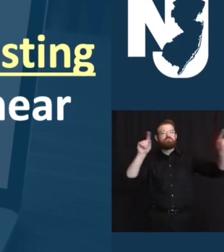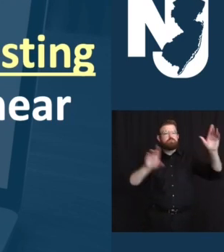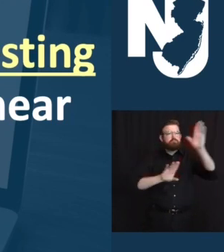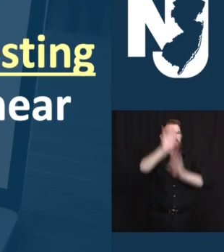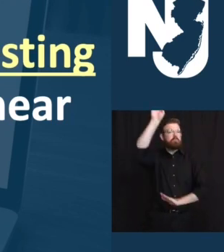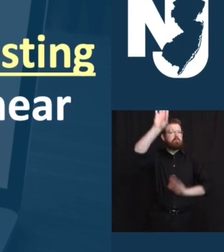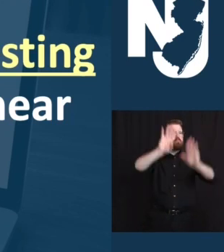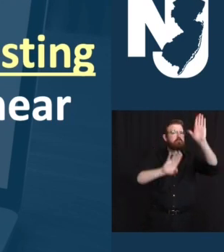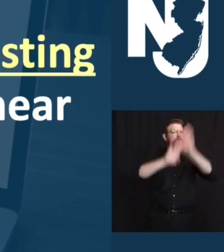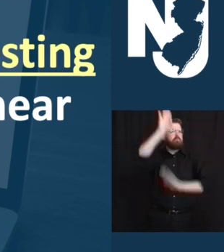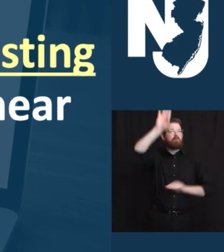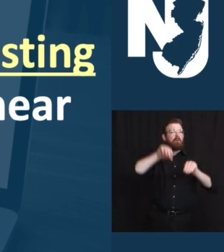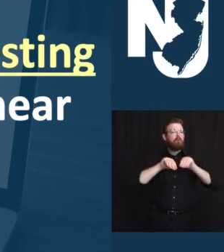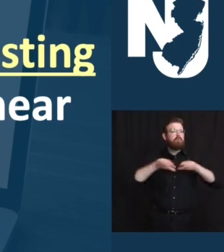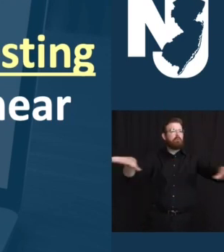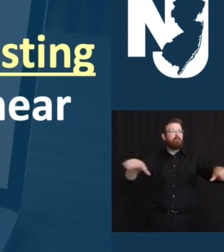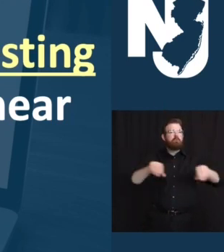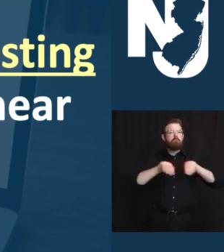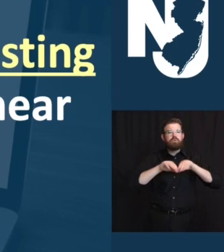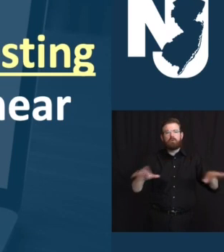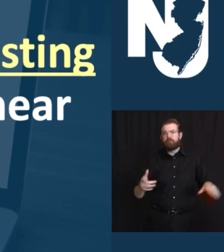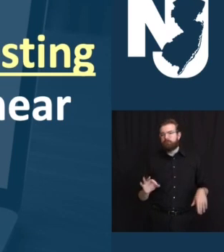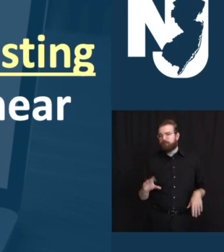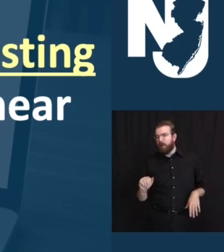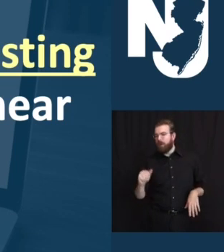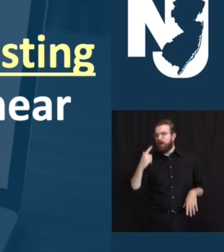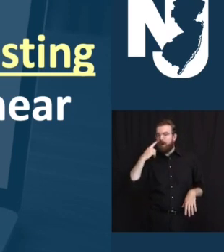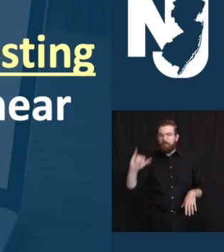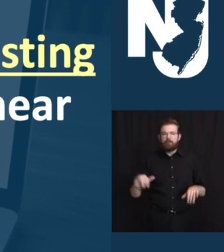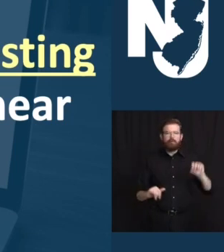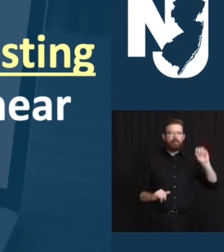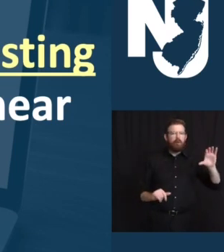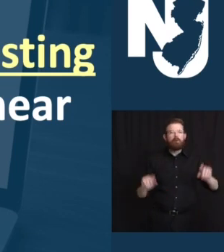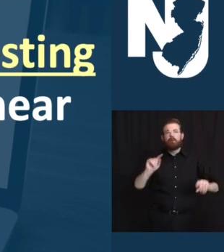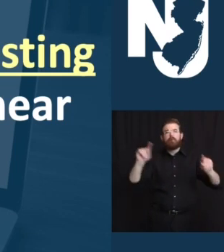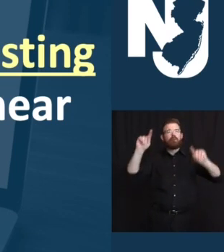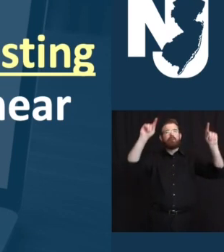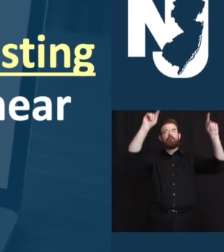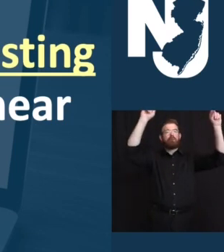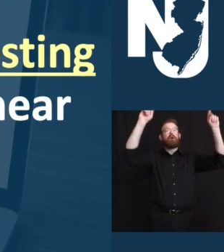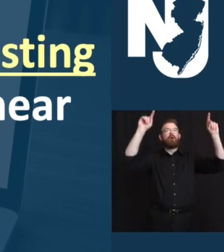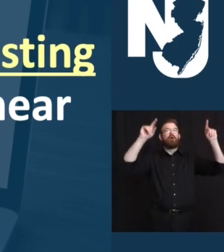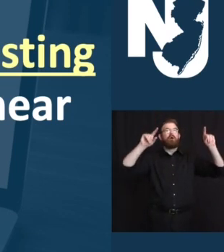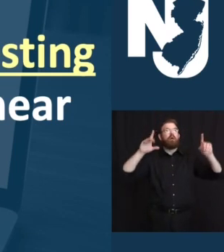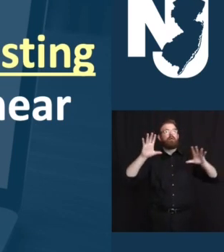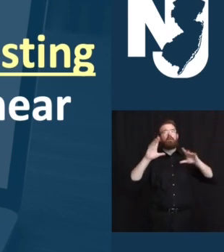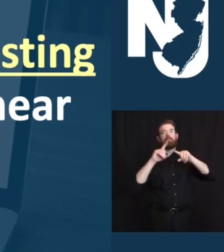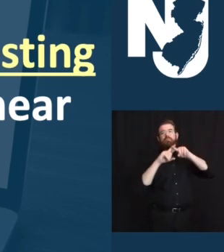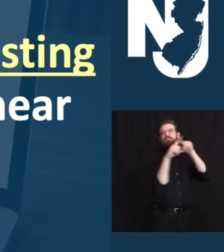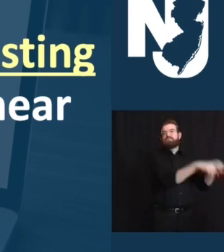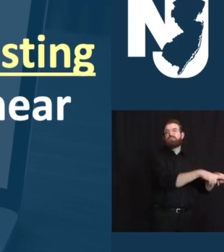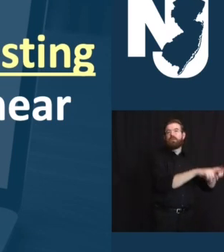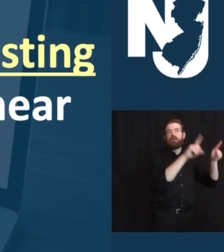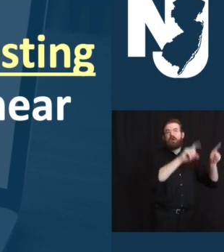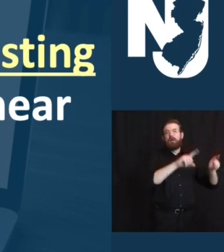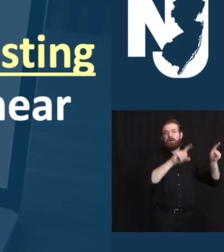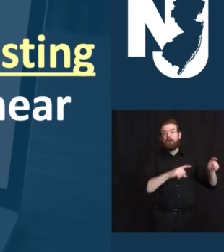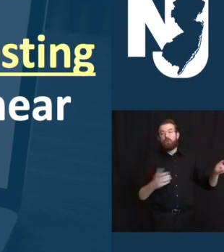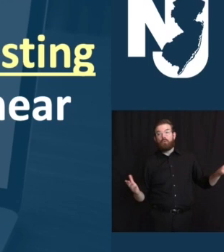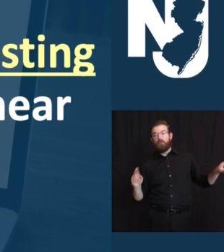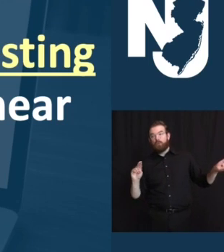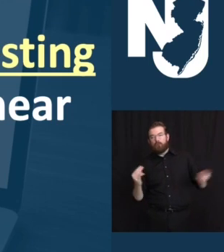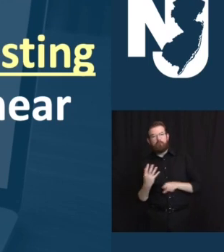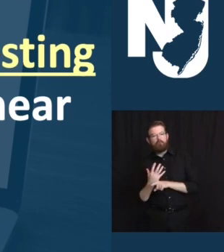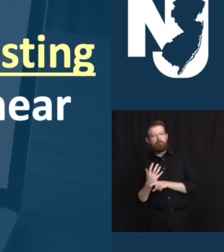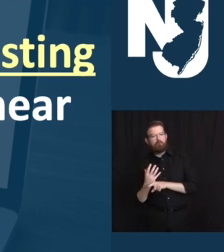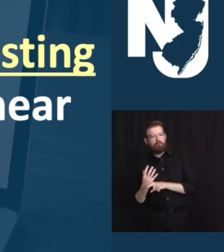California, South Carolina, et cetera. So we understand that, folks, and we're doing everything we can to try to break that logjam on behalf of New Jersey.